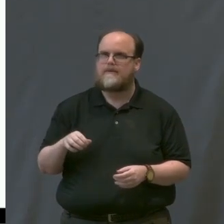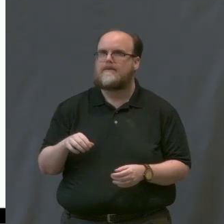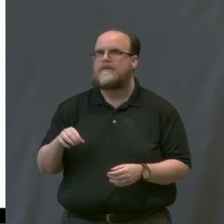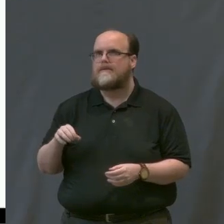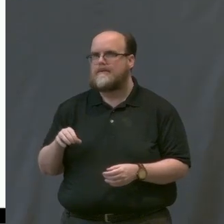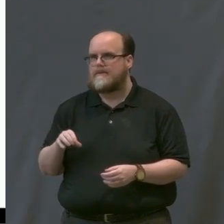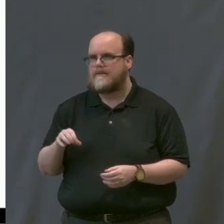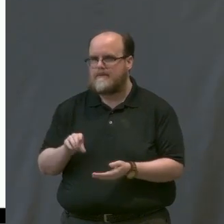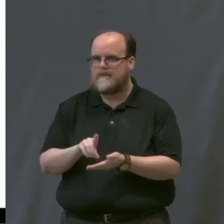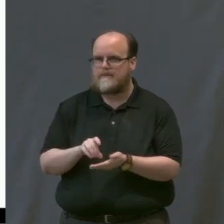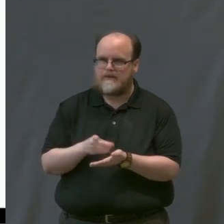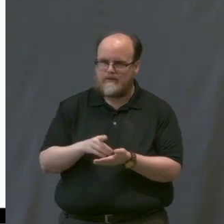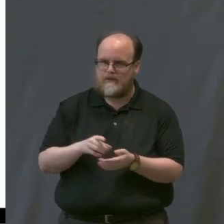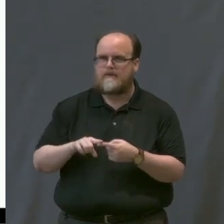Thayer's,